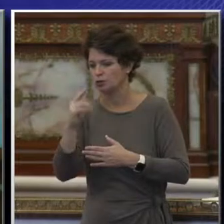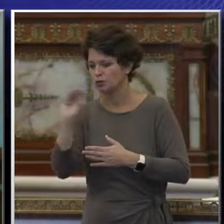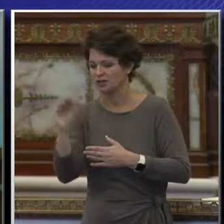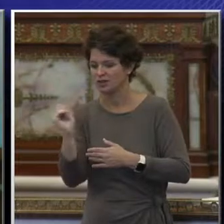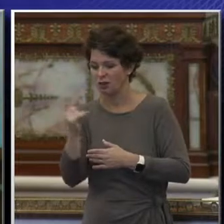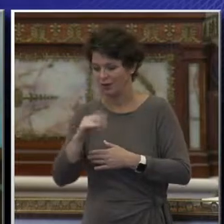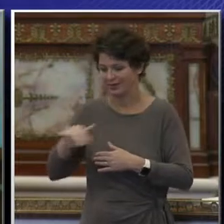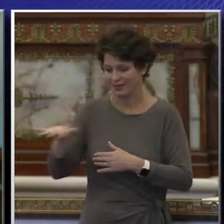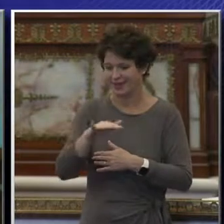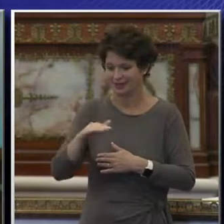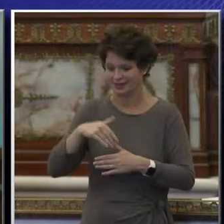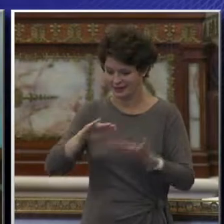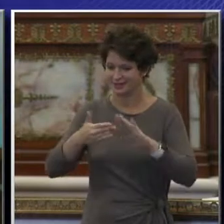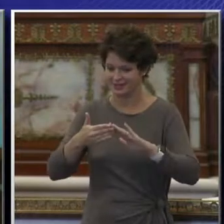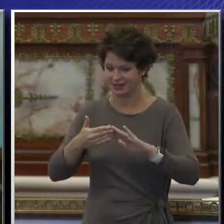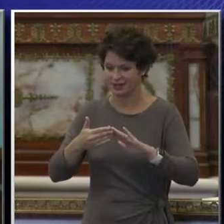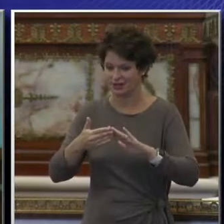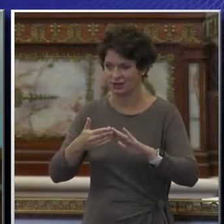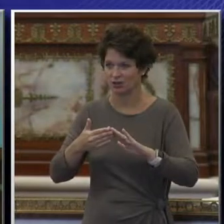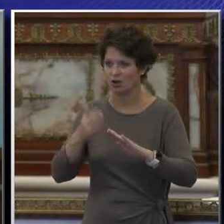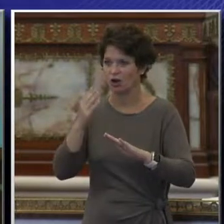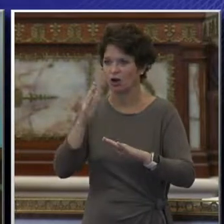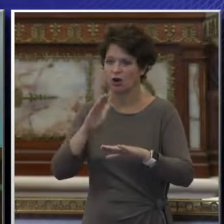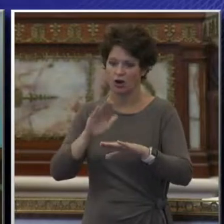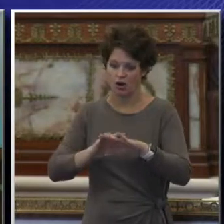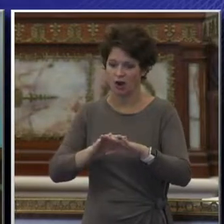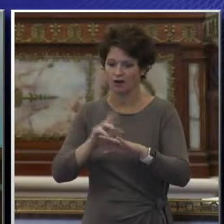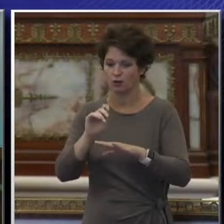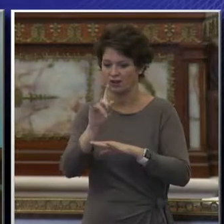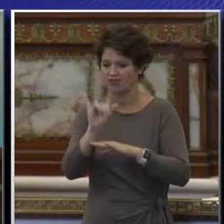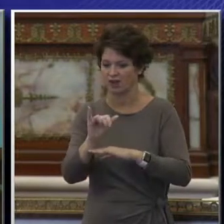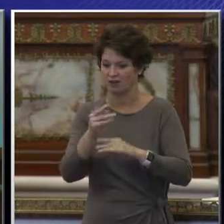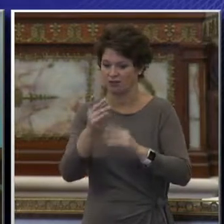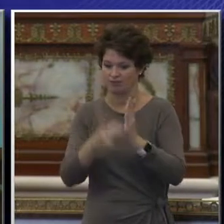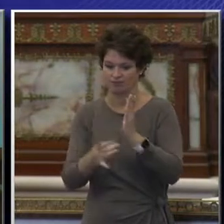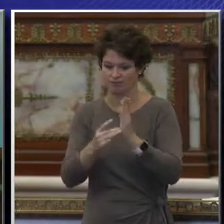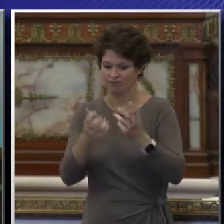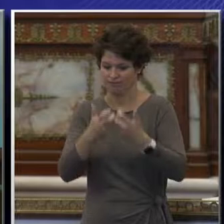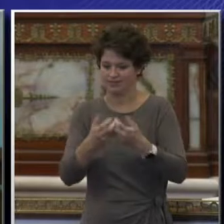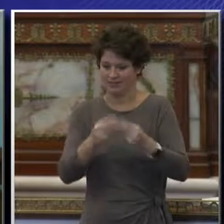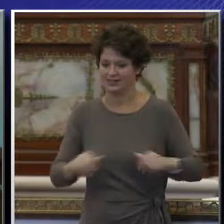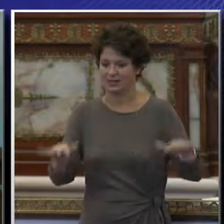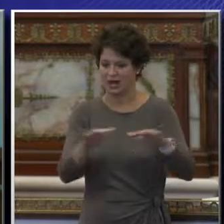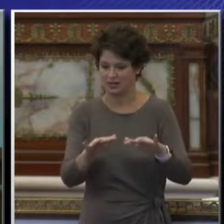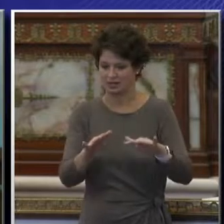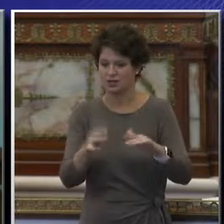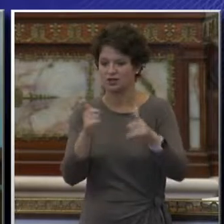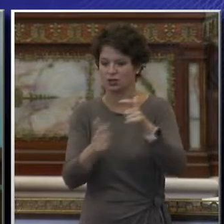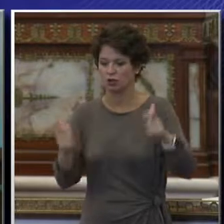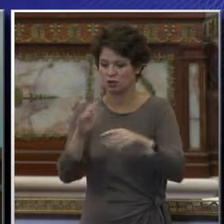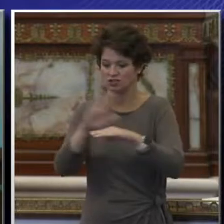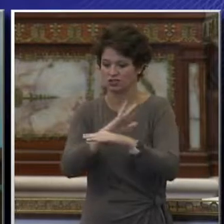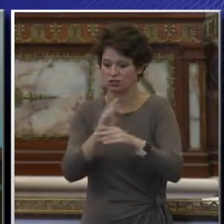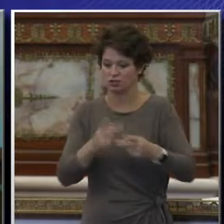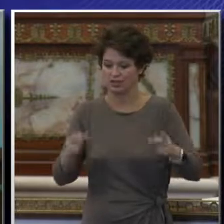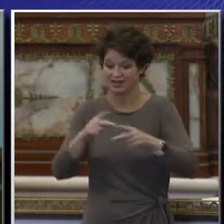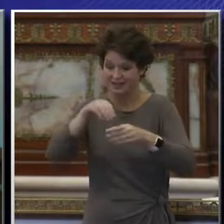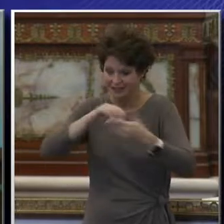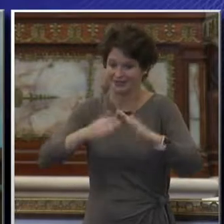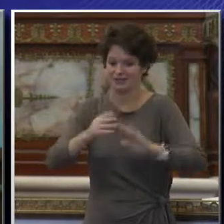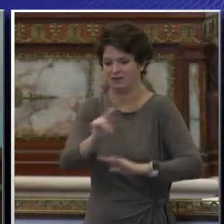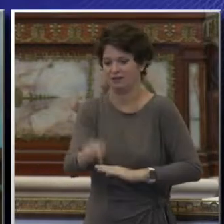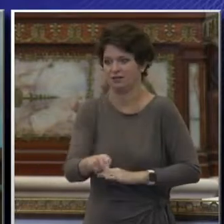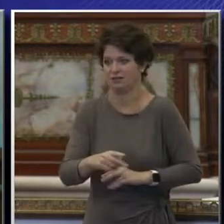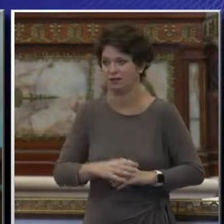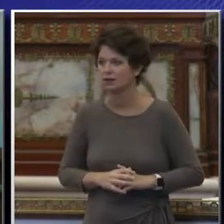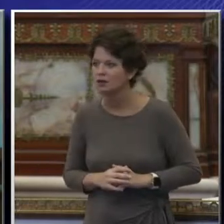land in the city are on the refinery site. So it's a huge property, by far the largest industrial site in the city. And it's